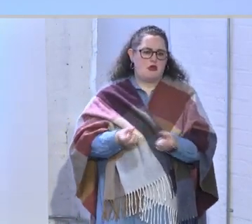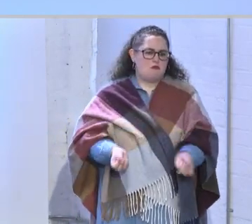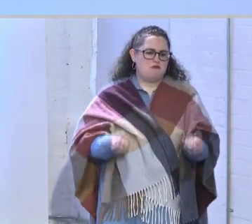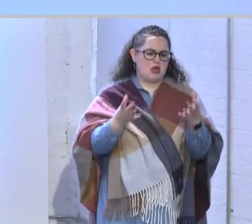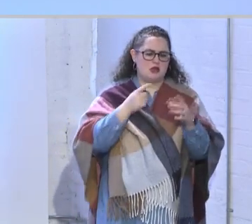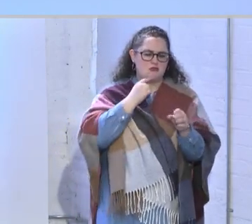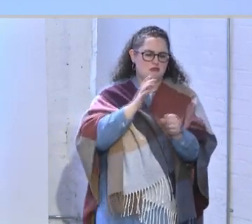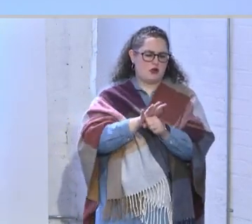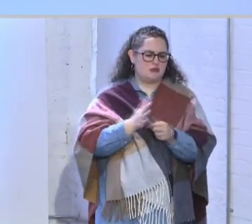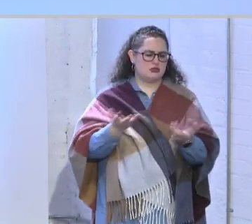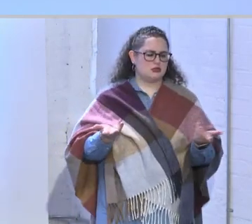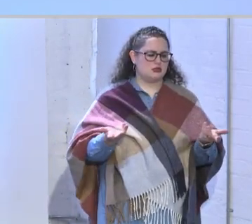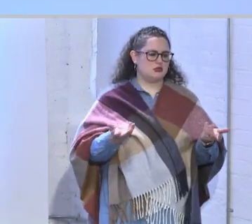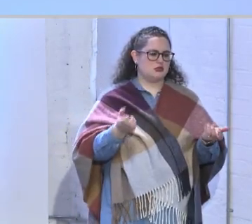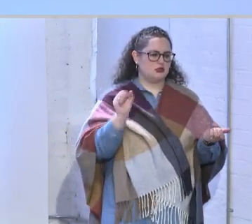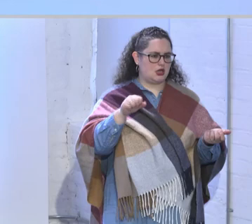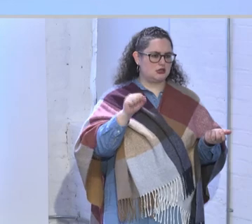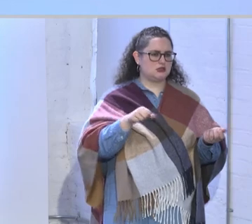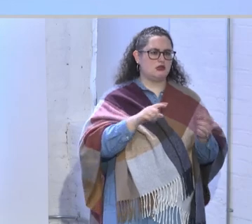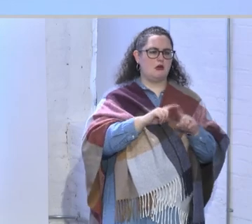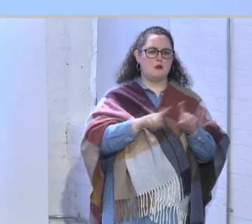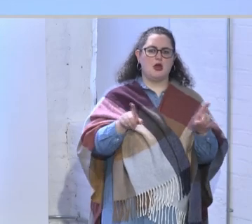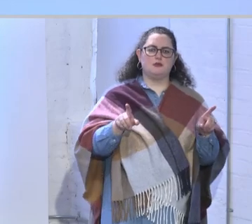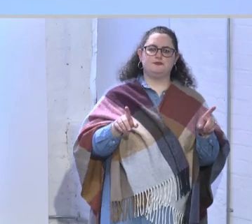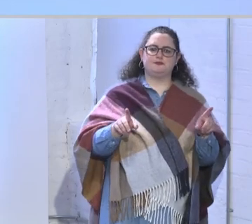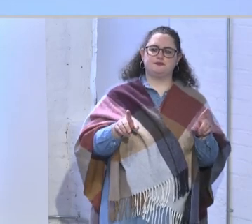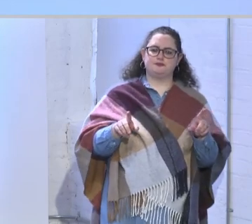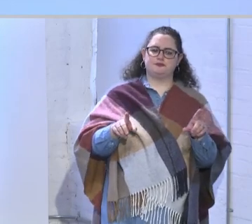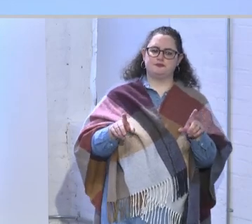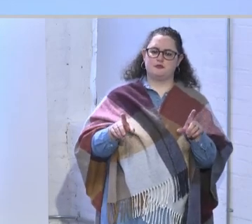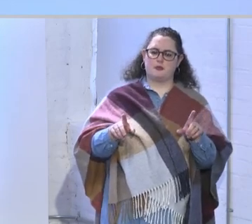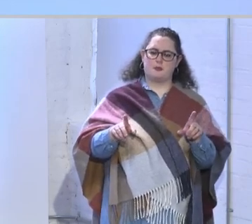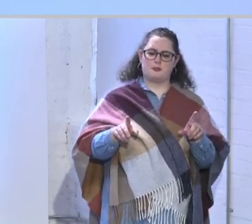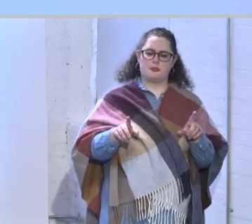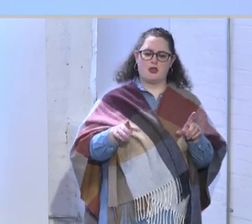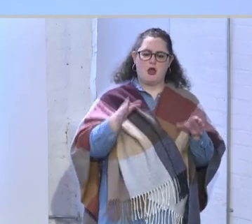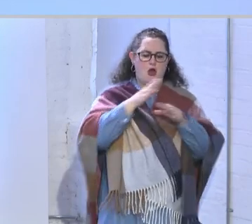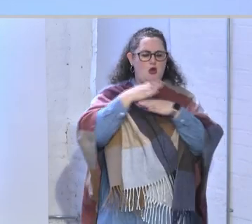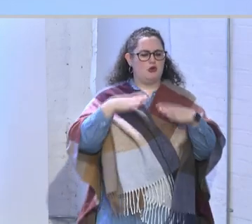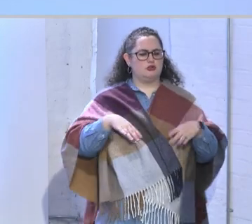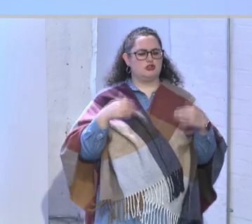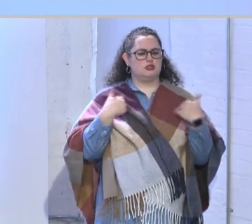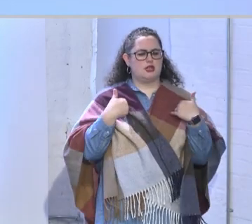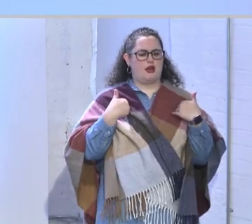going to be wealthy. No, I think we can get into materialism, which a lot of Christians have the